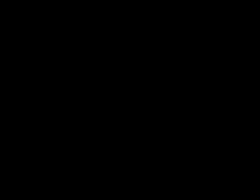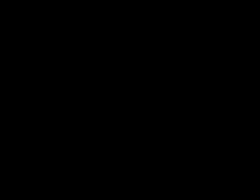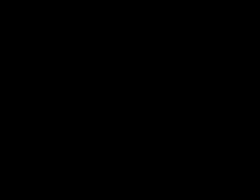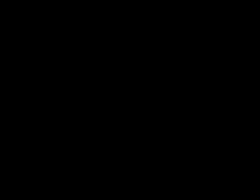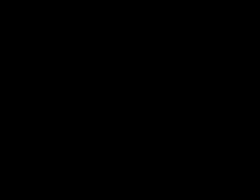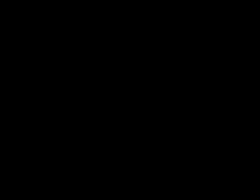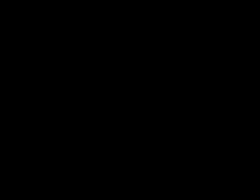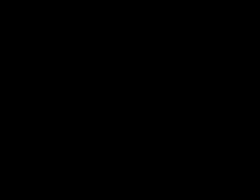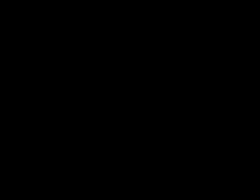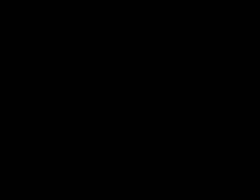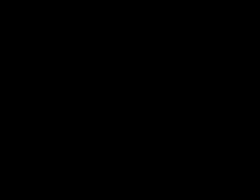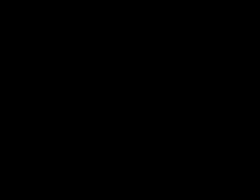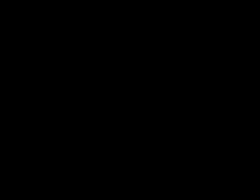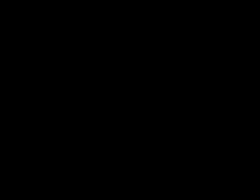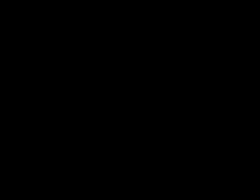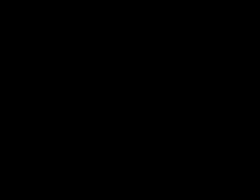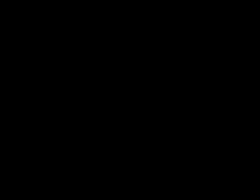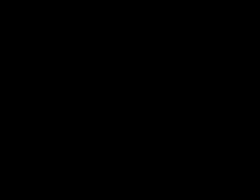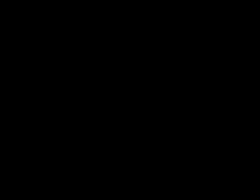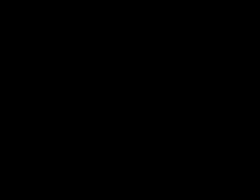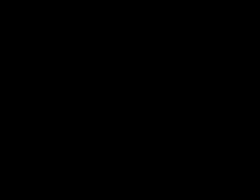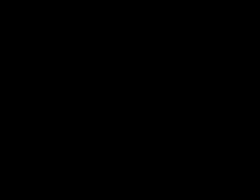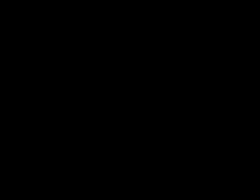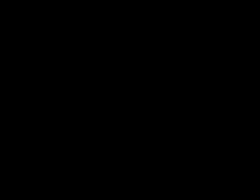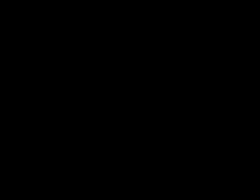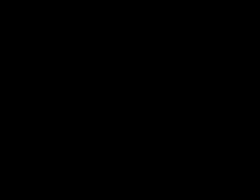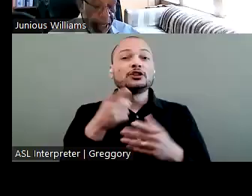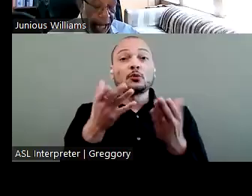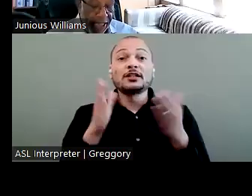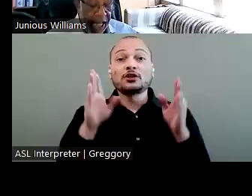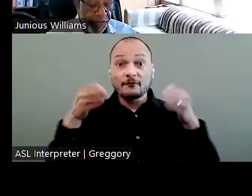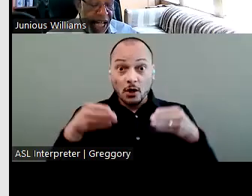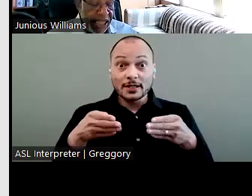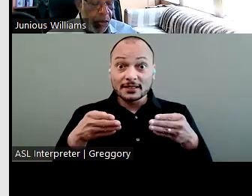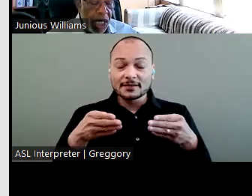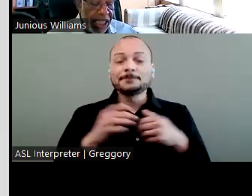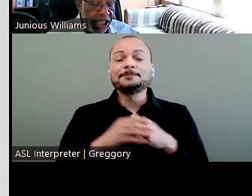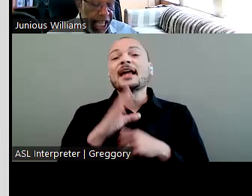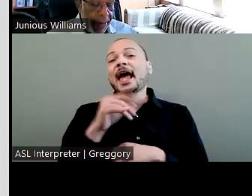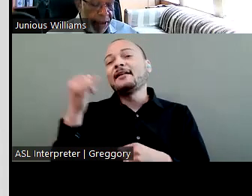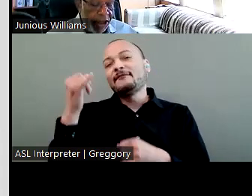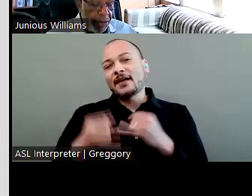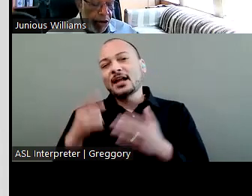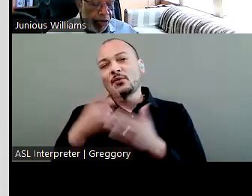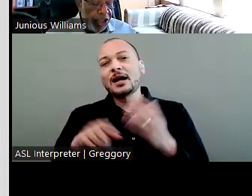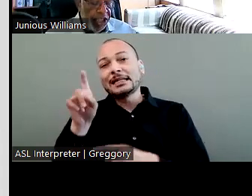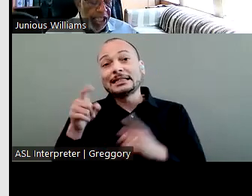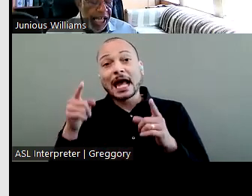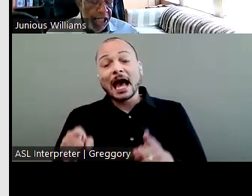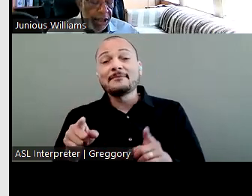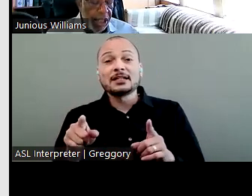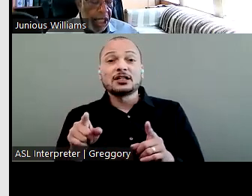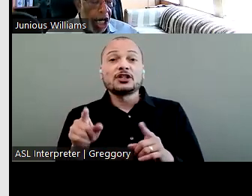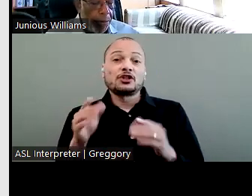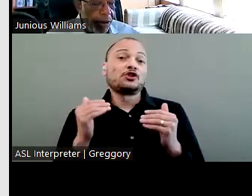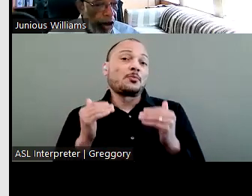with you focusing where you would like your focus to be. And then finally, what needs to happen to move to the